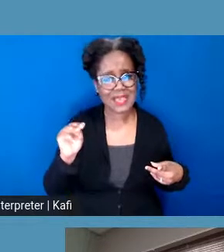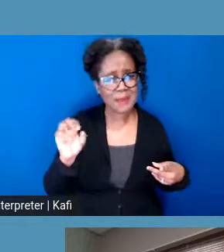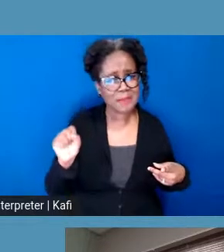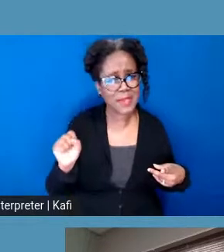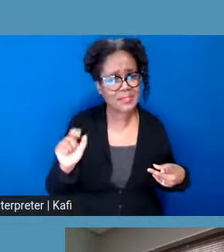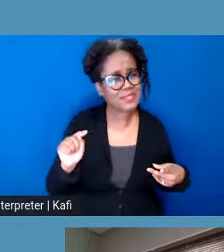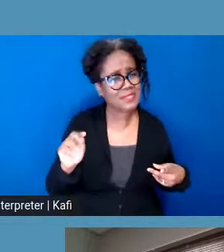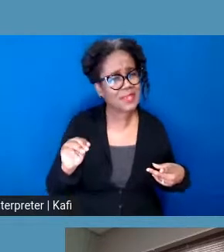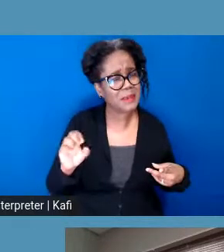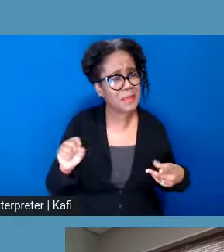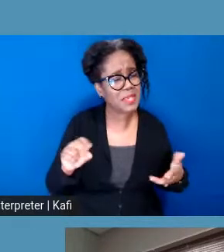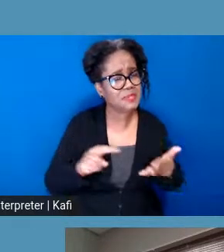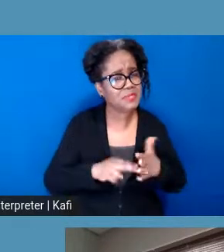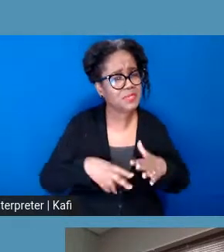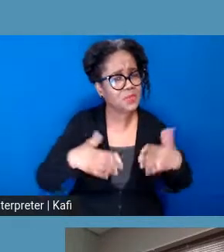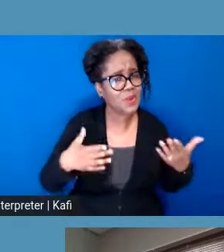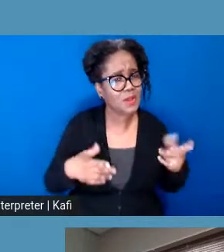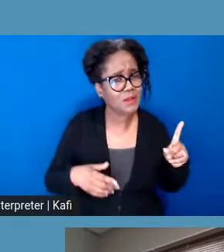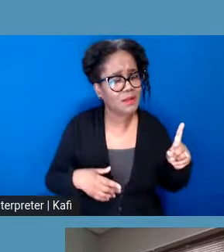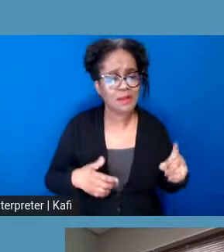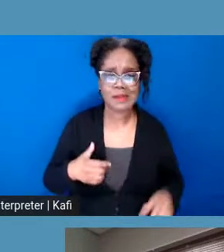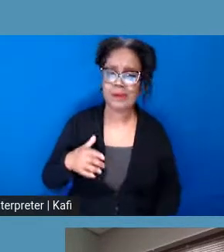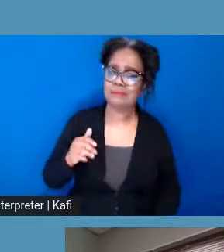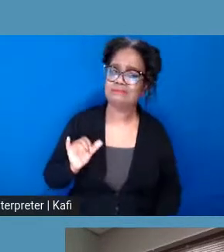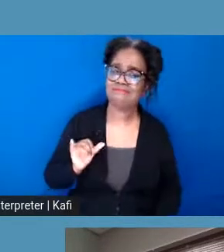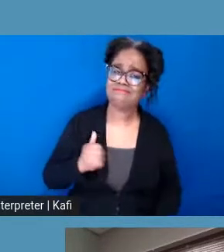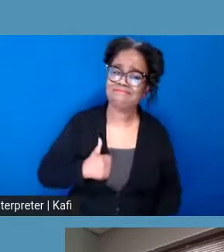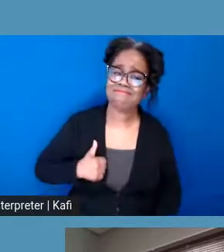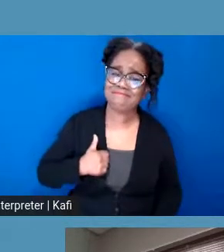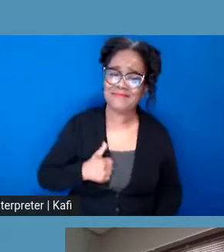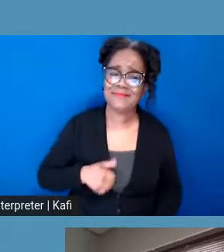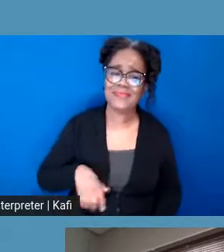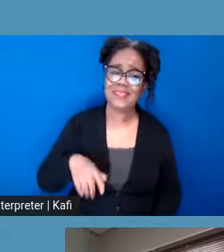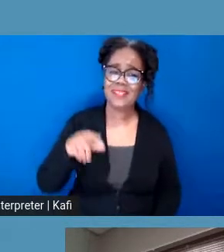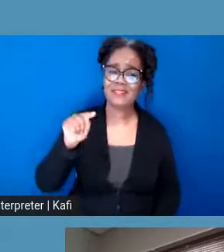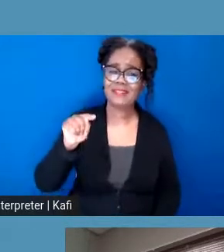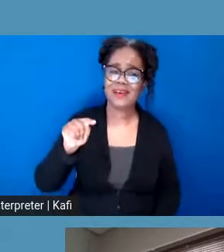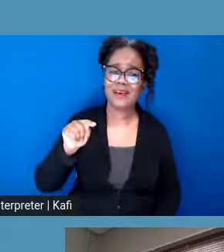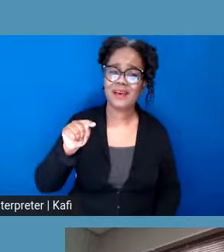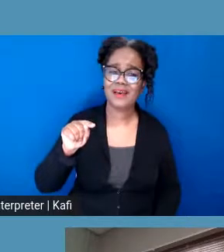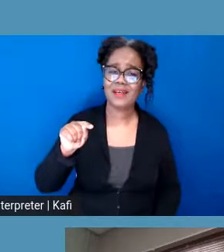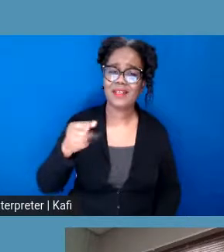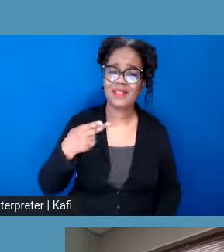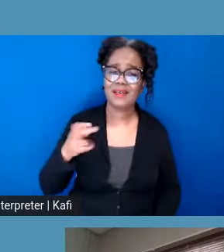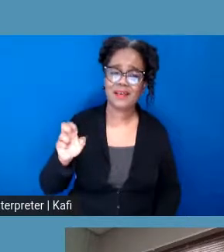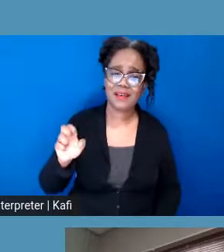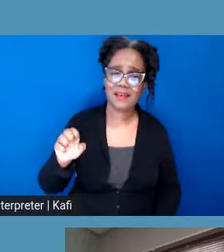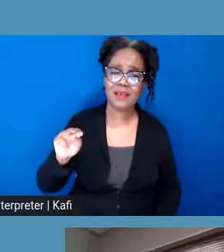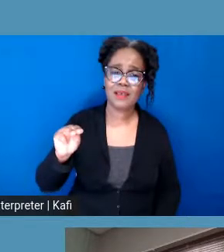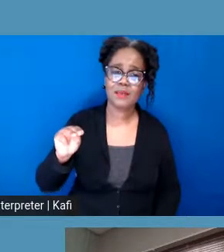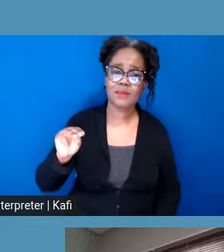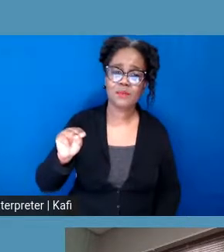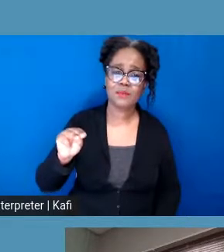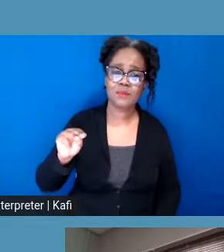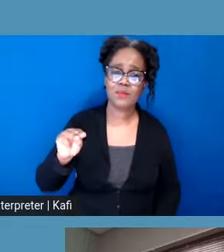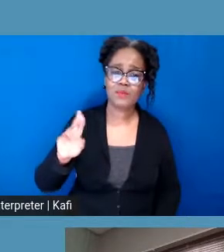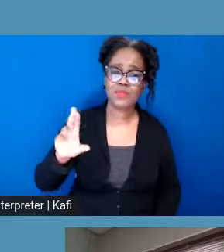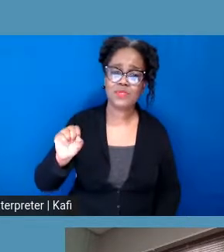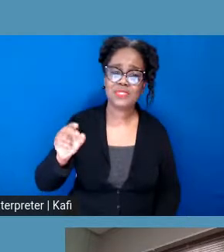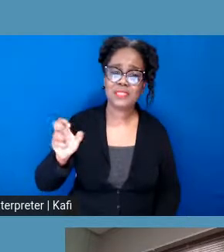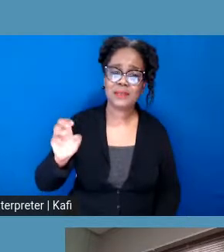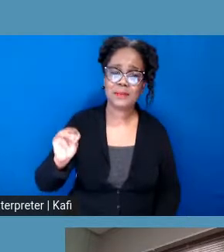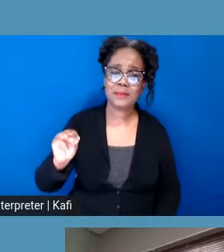what TMS is? Yes, I'm so sorry. It's the museum system. It's a collections management system. I apologize. Sorry about